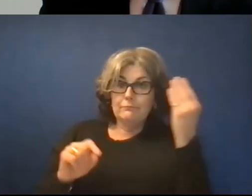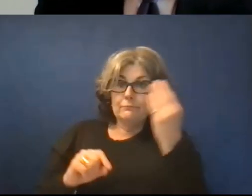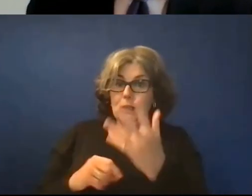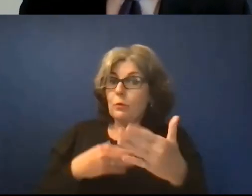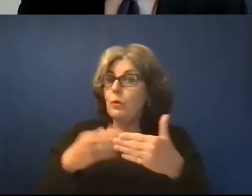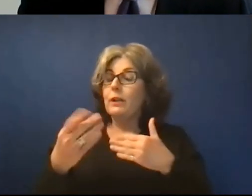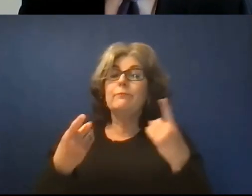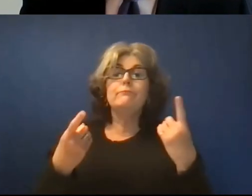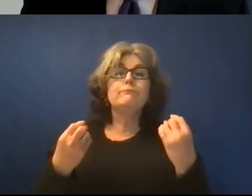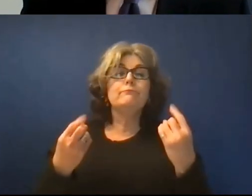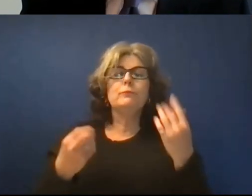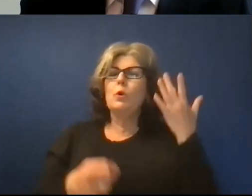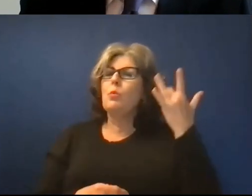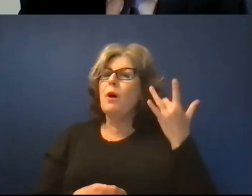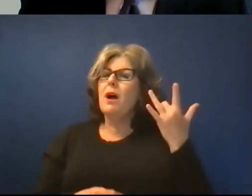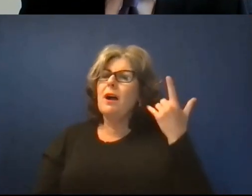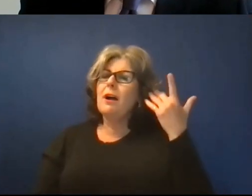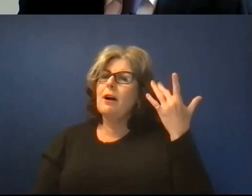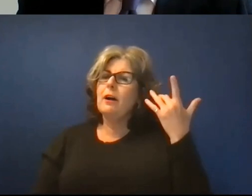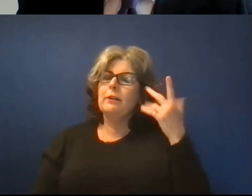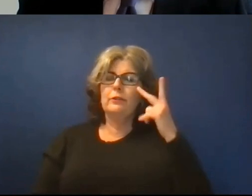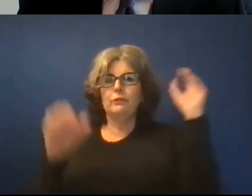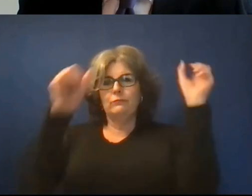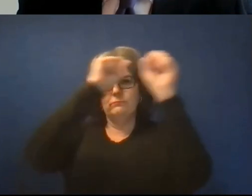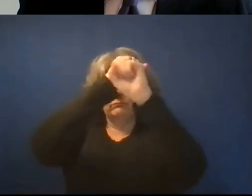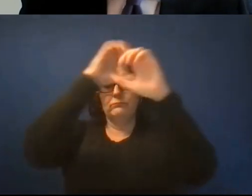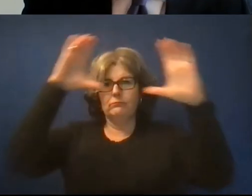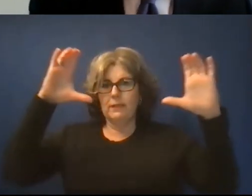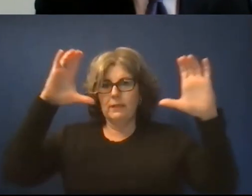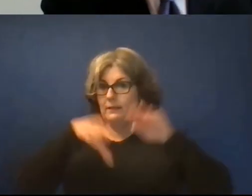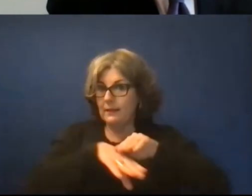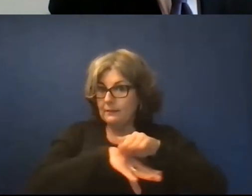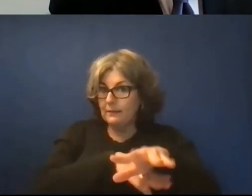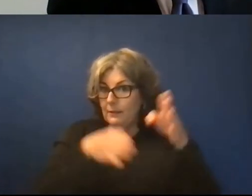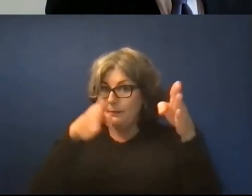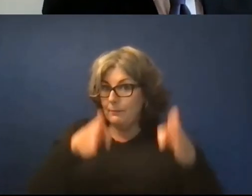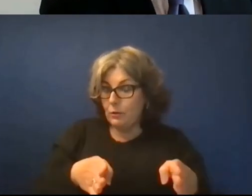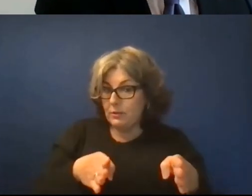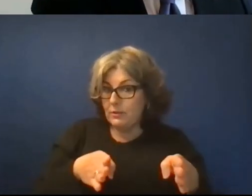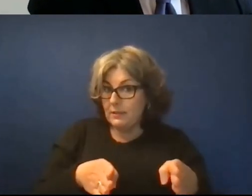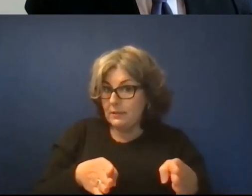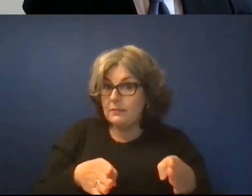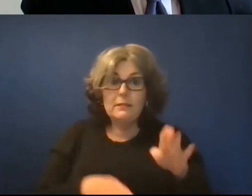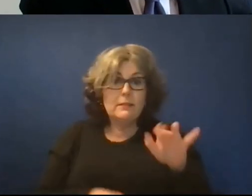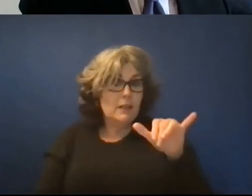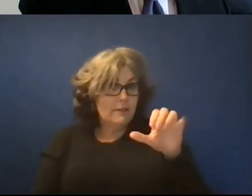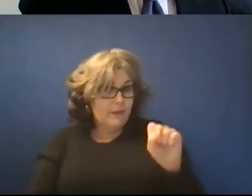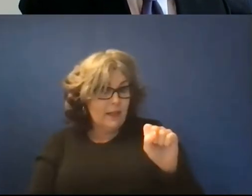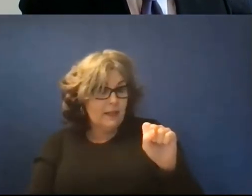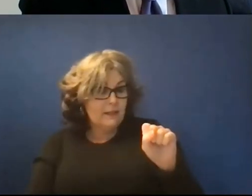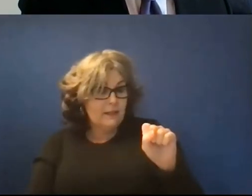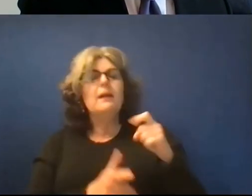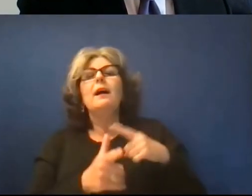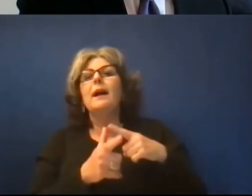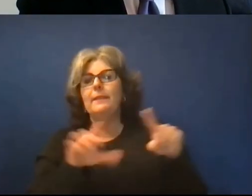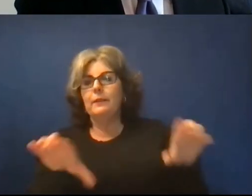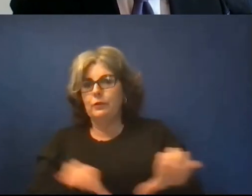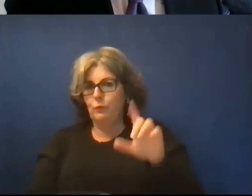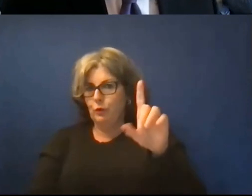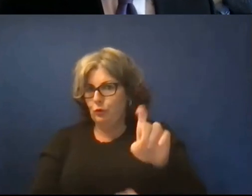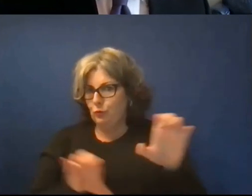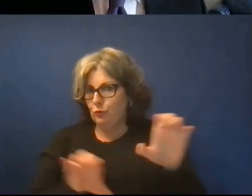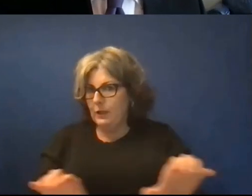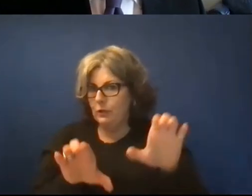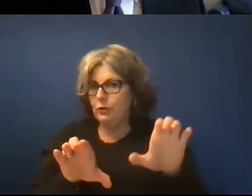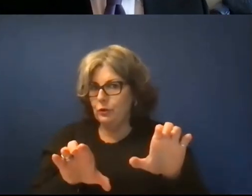you want to do, why do you want to do it? Do you see yourself making a difference? And if you see yourself making a difference, then you do what you have to do